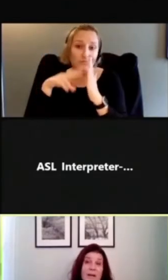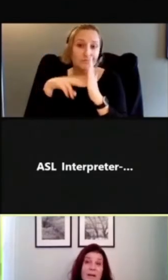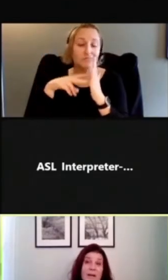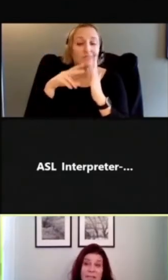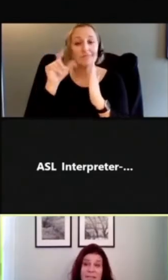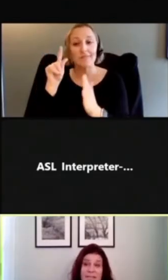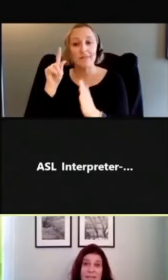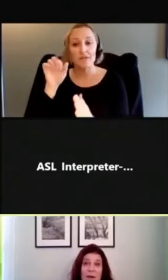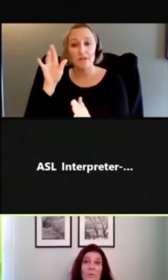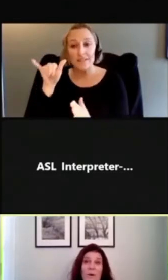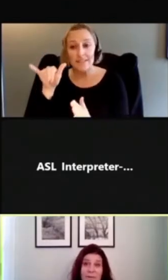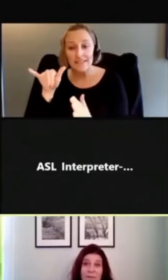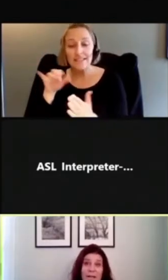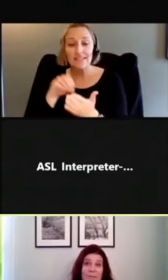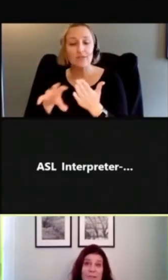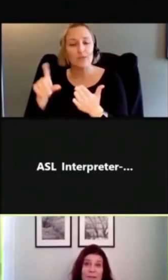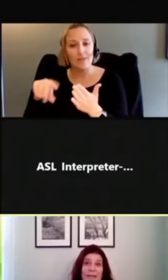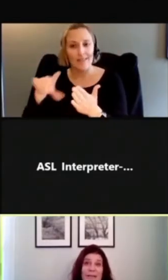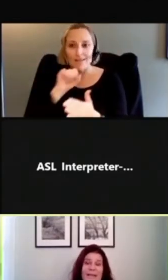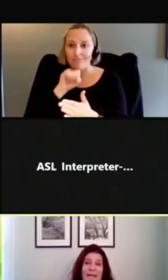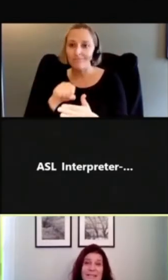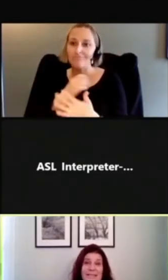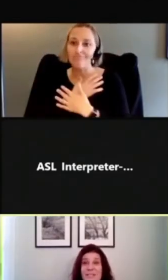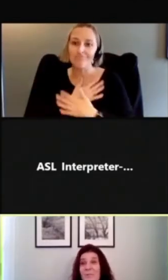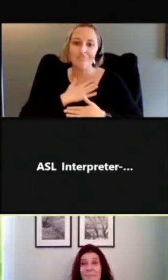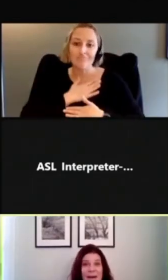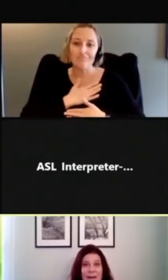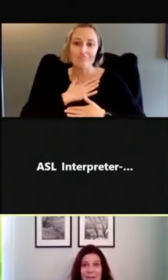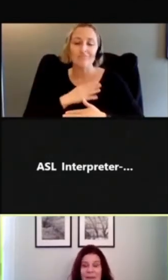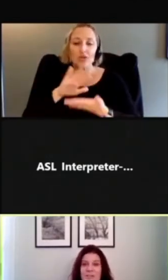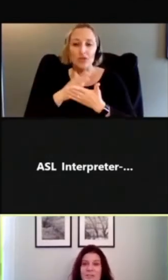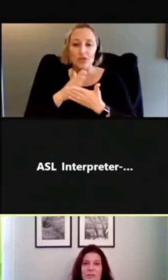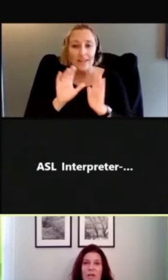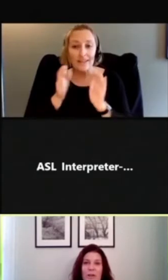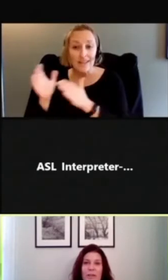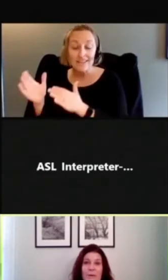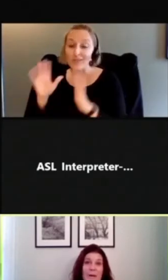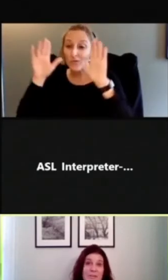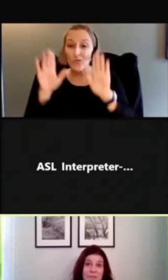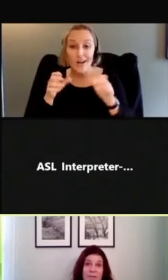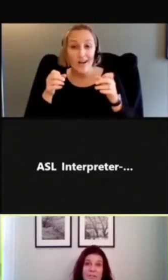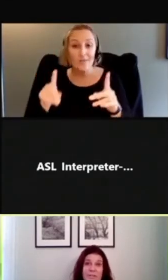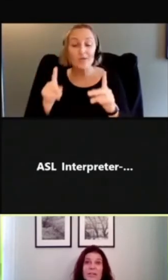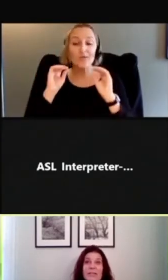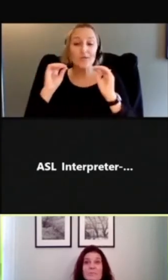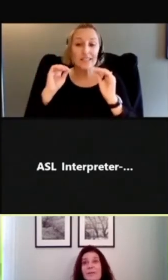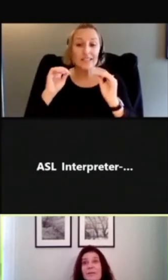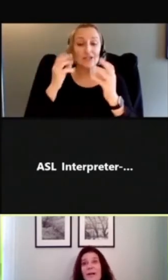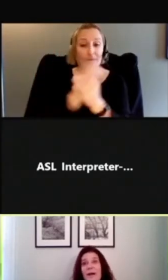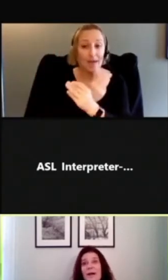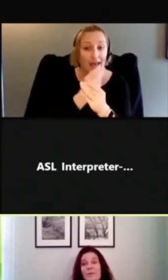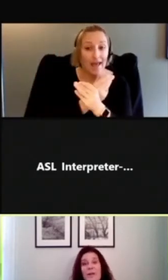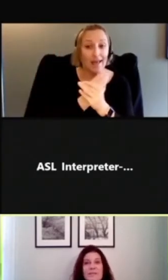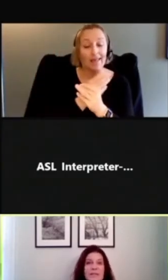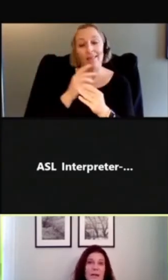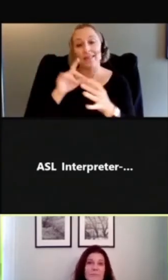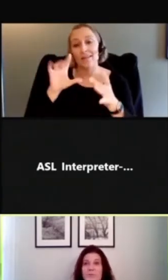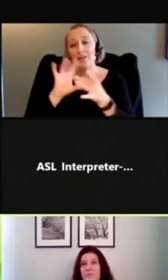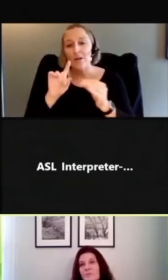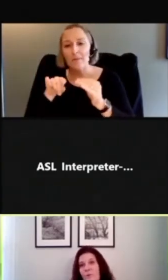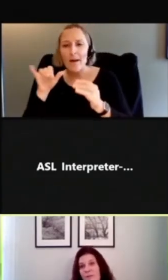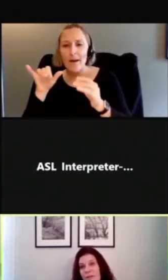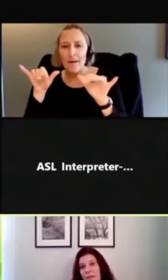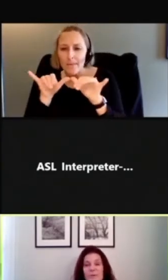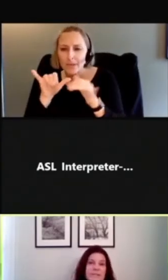They love cooking classes. What a great opportunity, again, to teach about math. So you're talking about measuring, you're talking about what's a